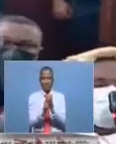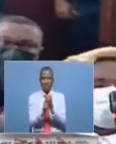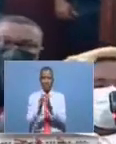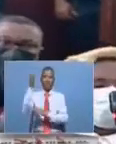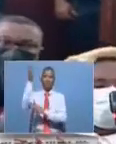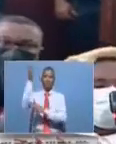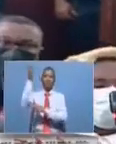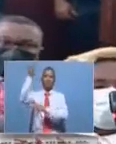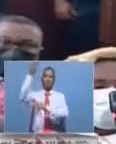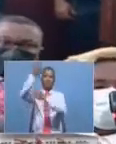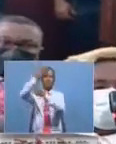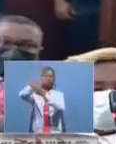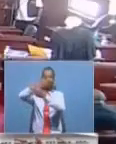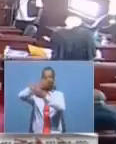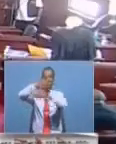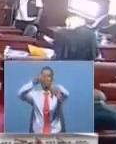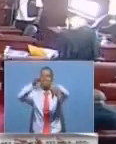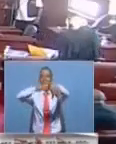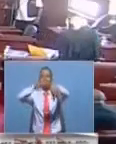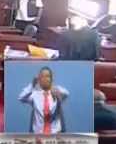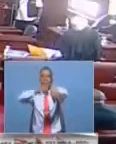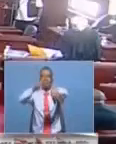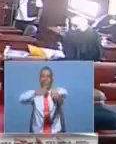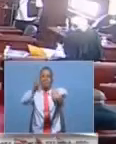up. Very well.